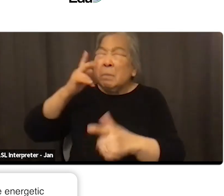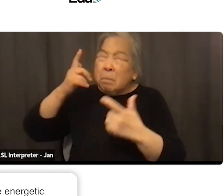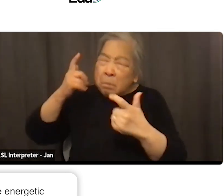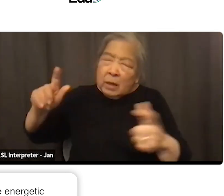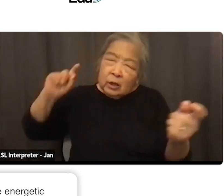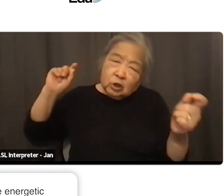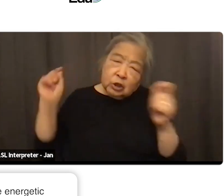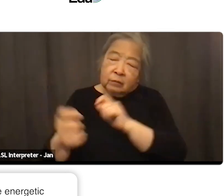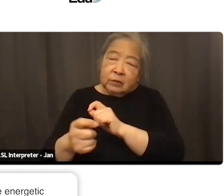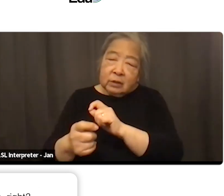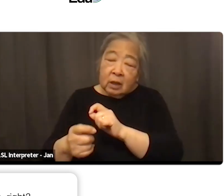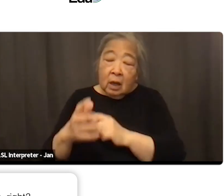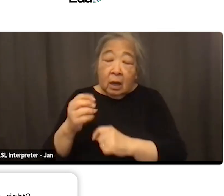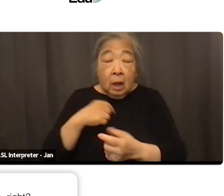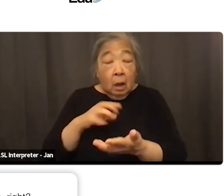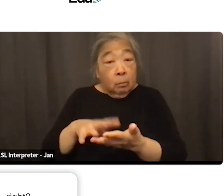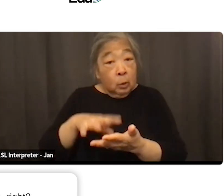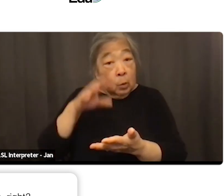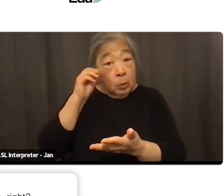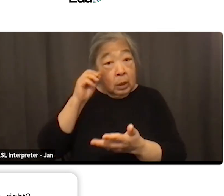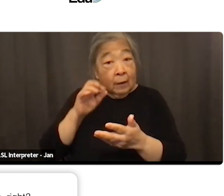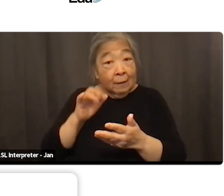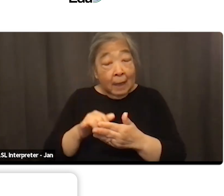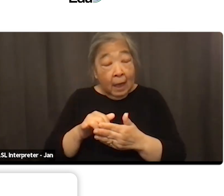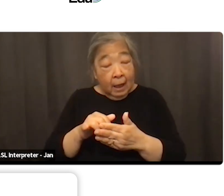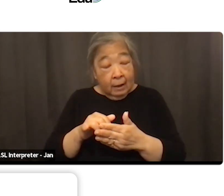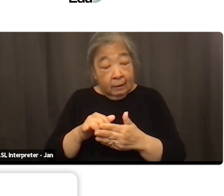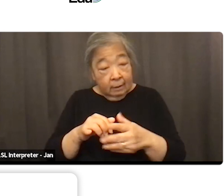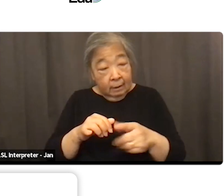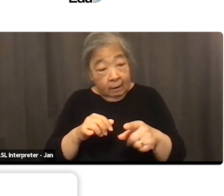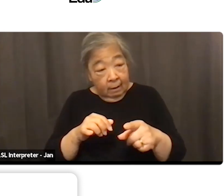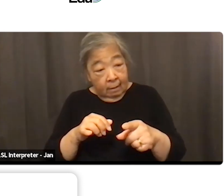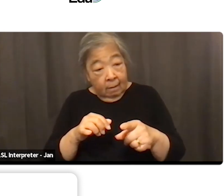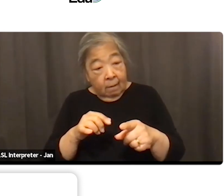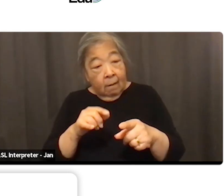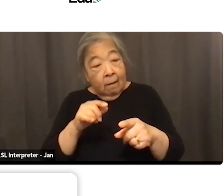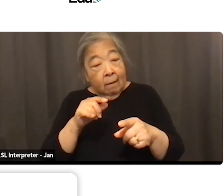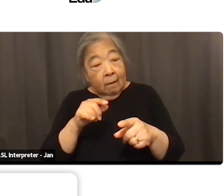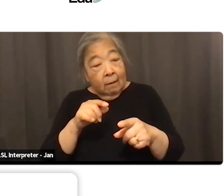the energetic expression of the action, right? So